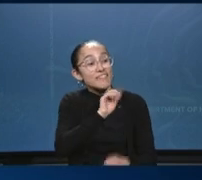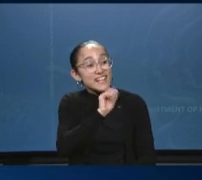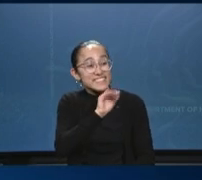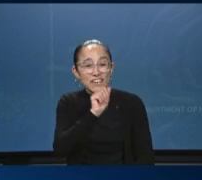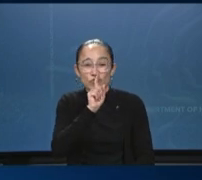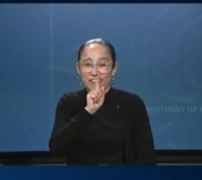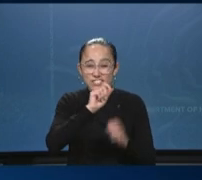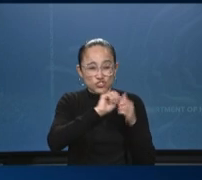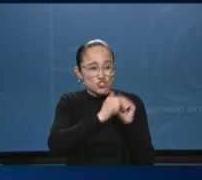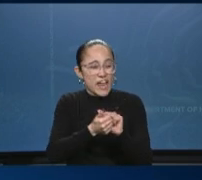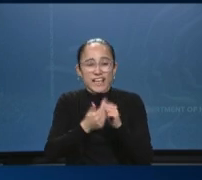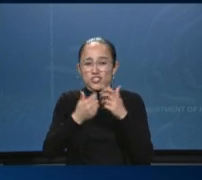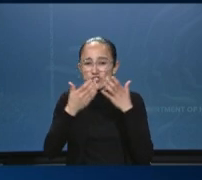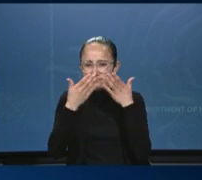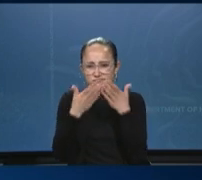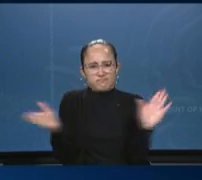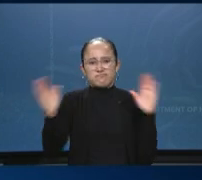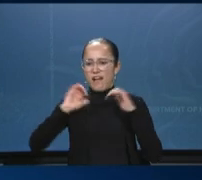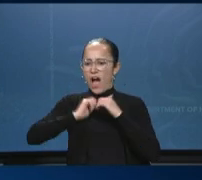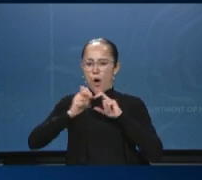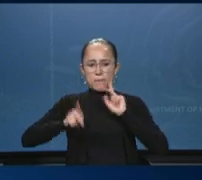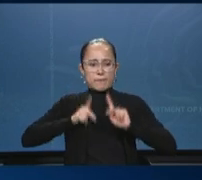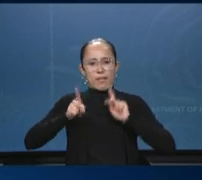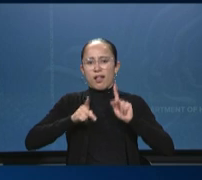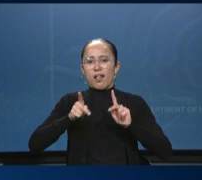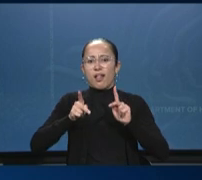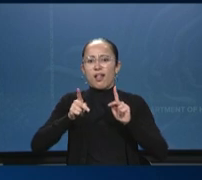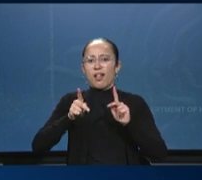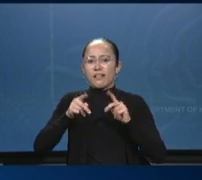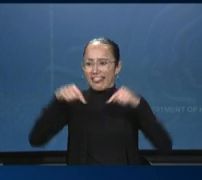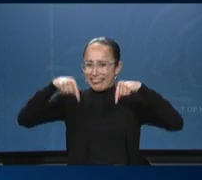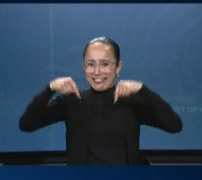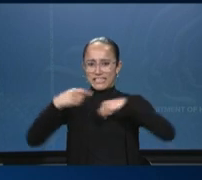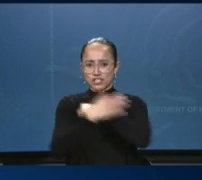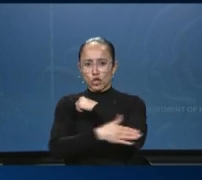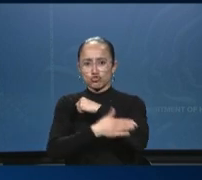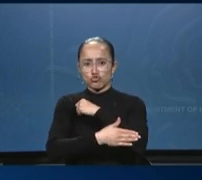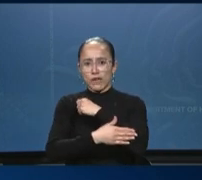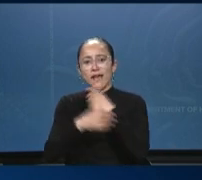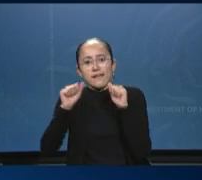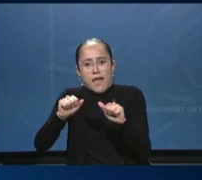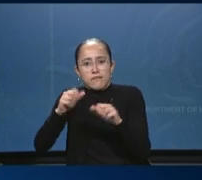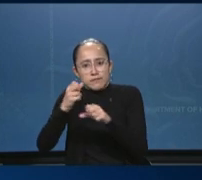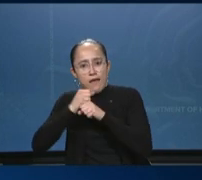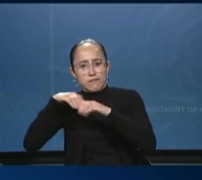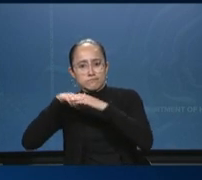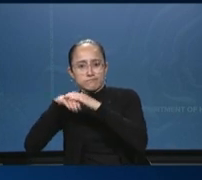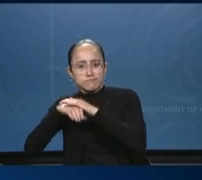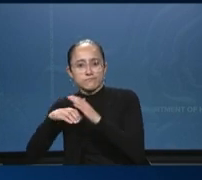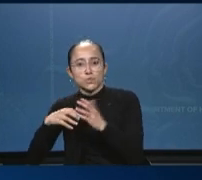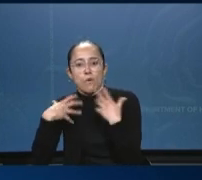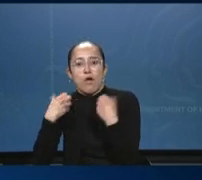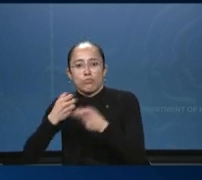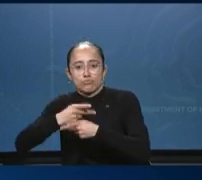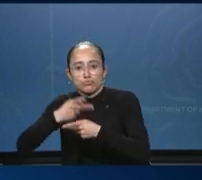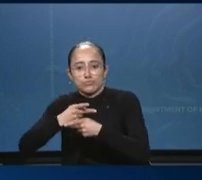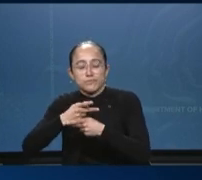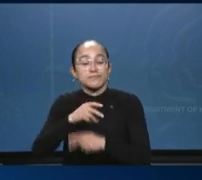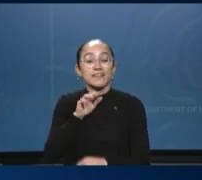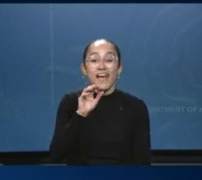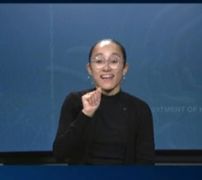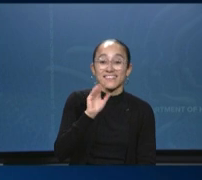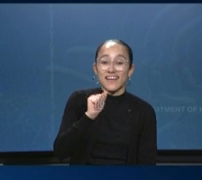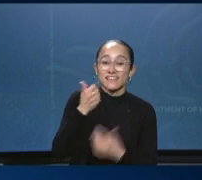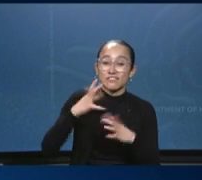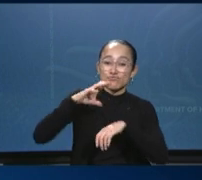the landscape for how people across this country can access health care. In fact, the ACA established